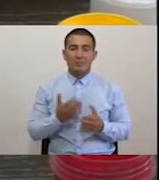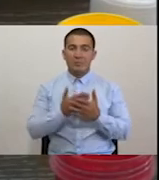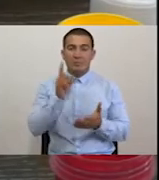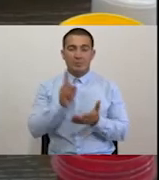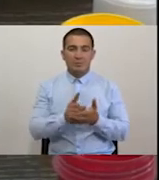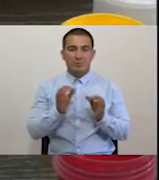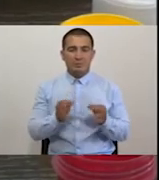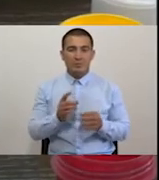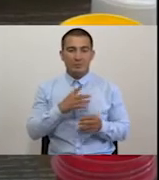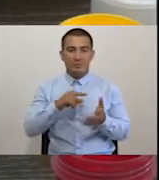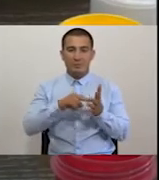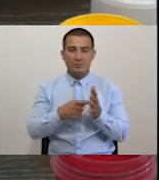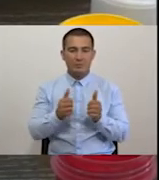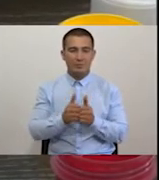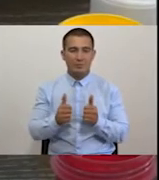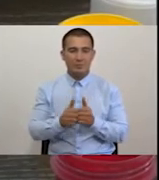Albatta, nuqtalar yordamida.